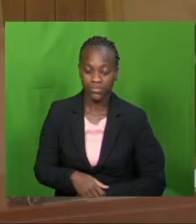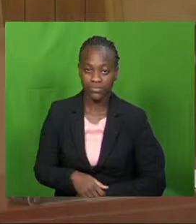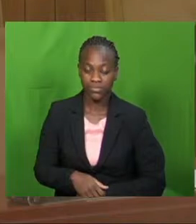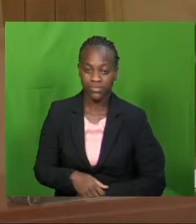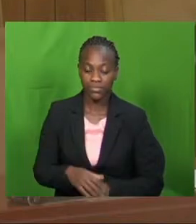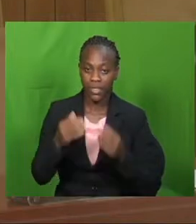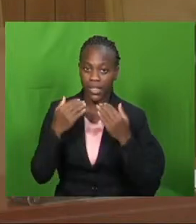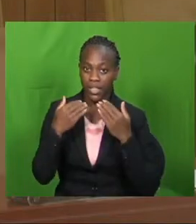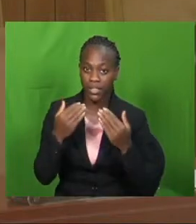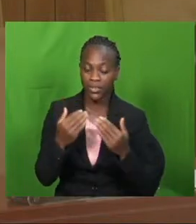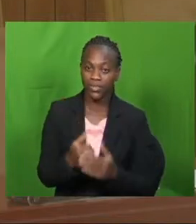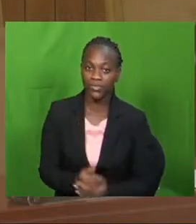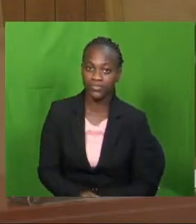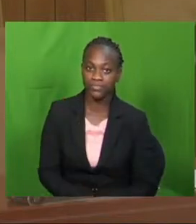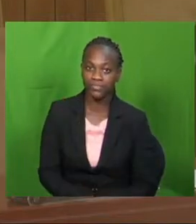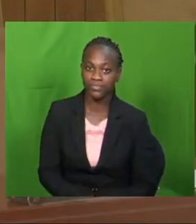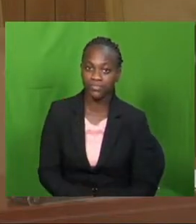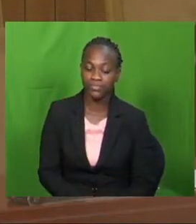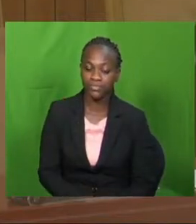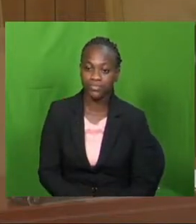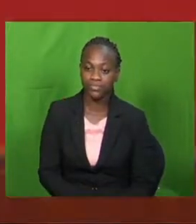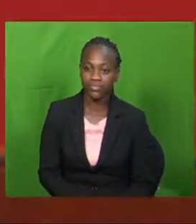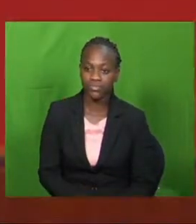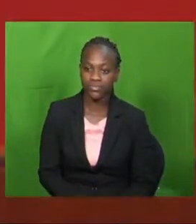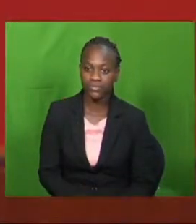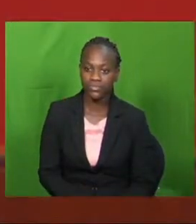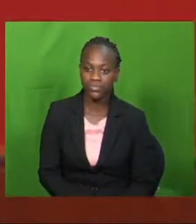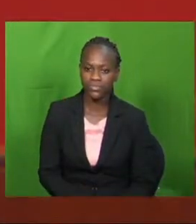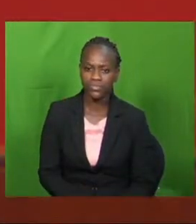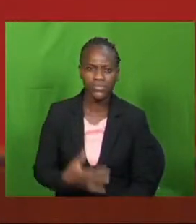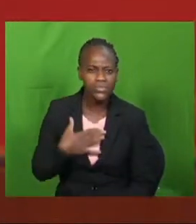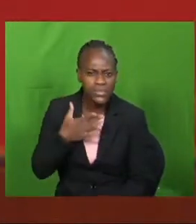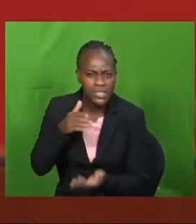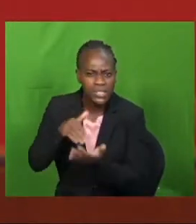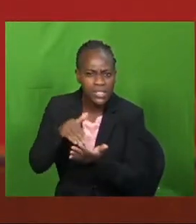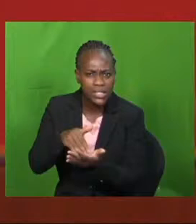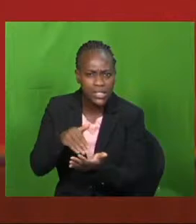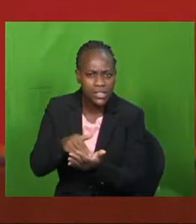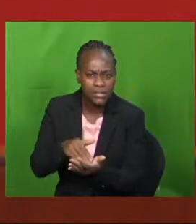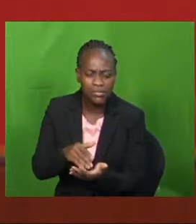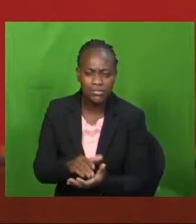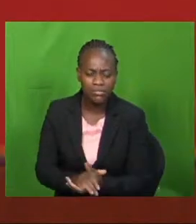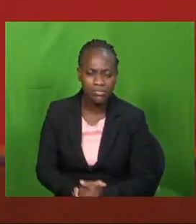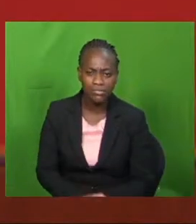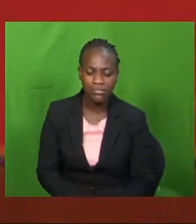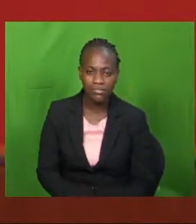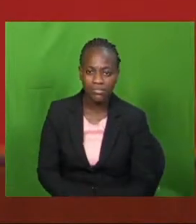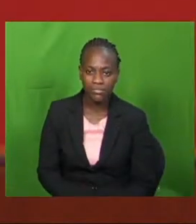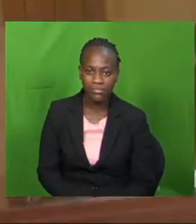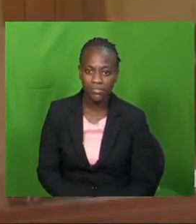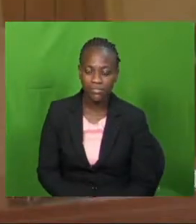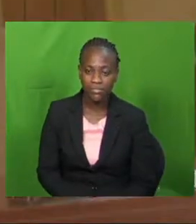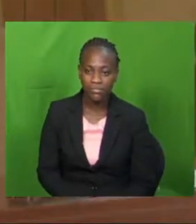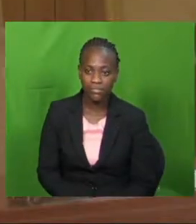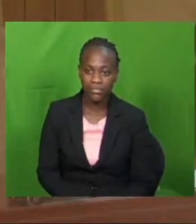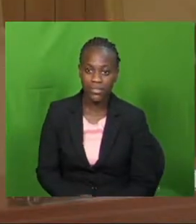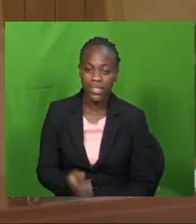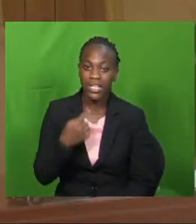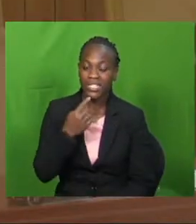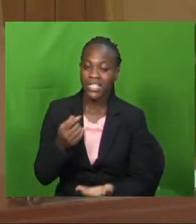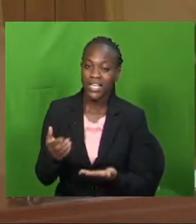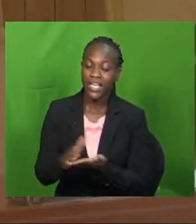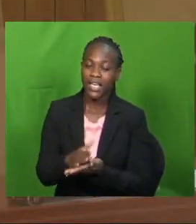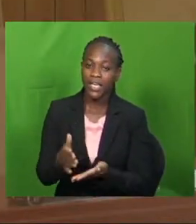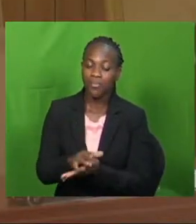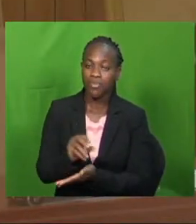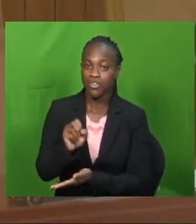you. Honorable Member, can you come again? I didn't get you. Saying that on page 12, item